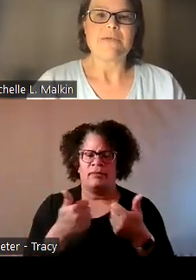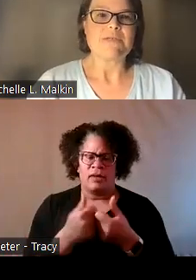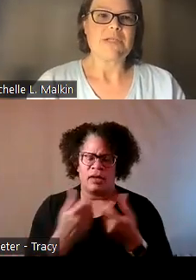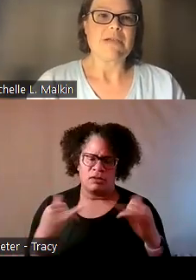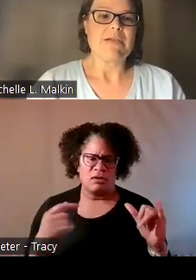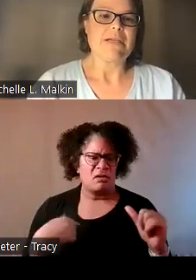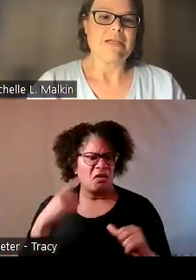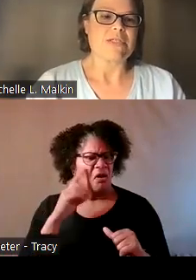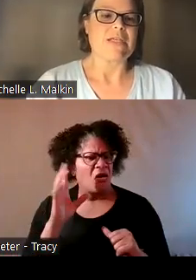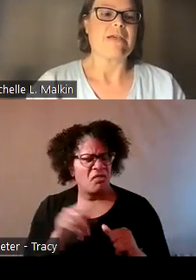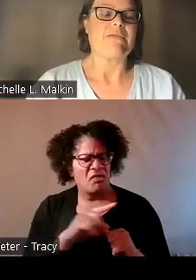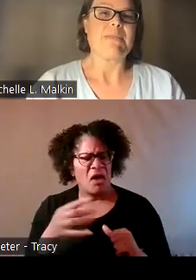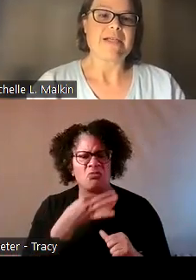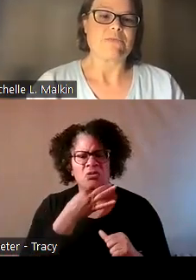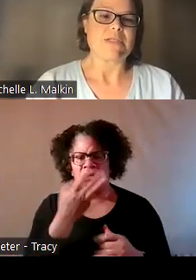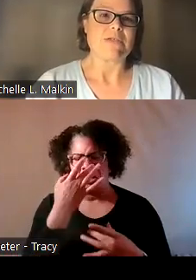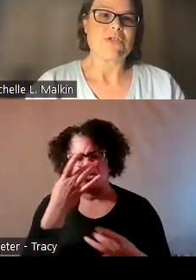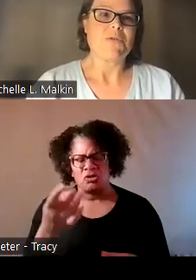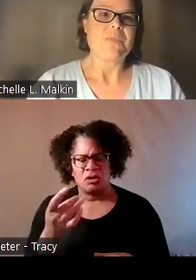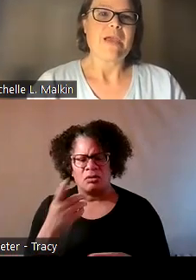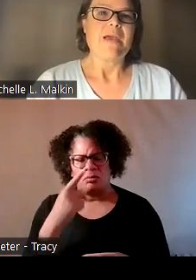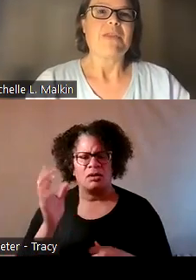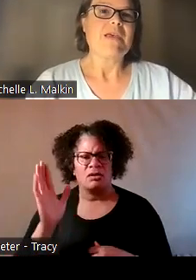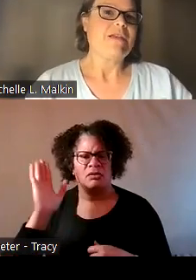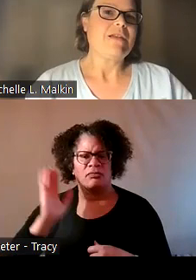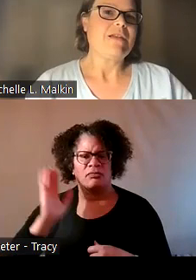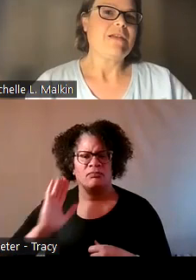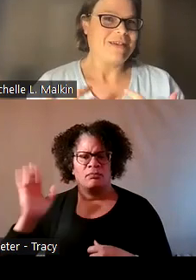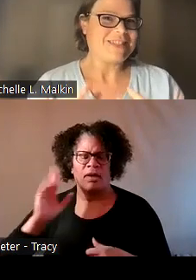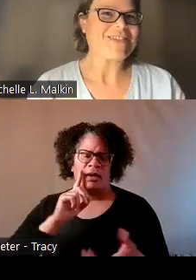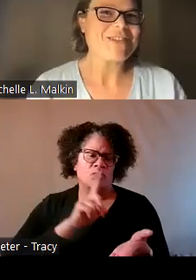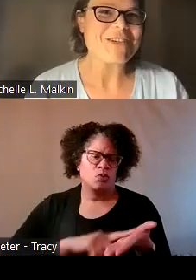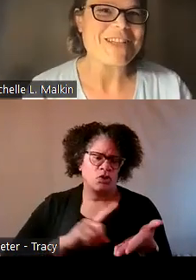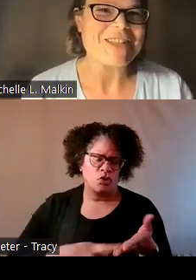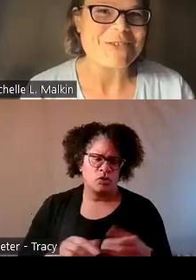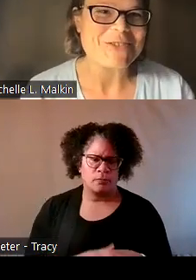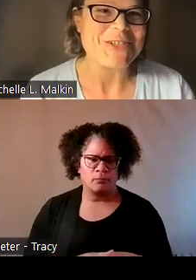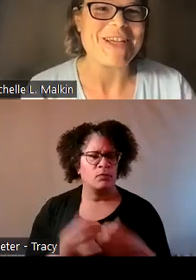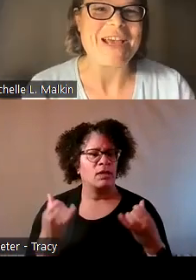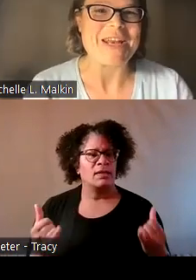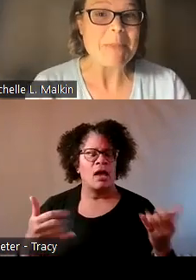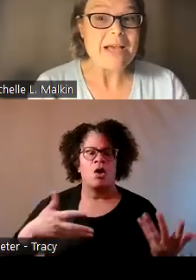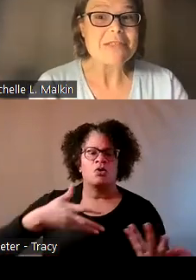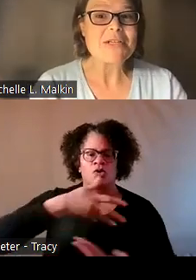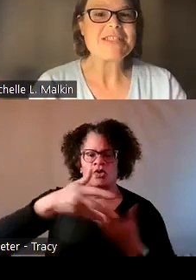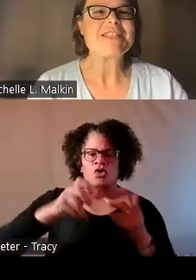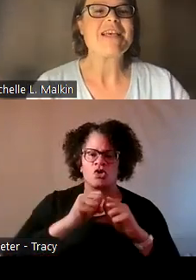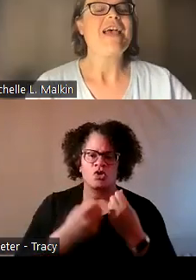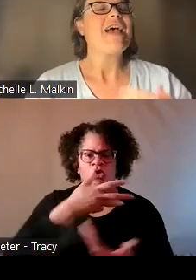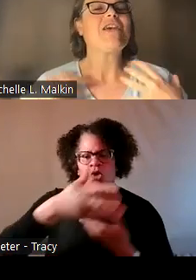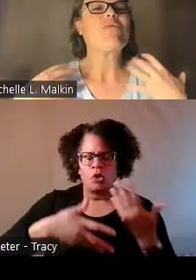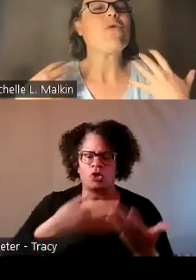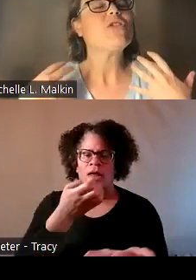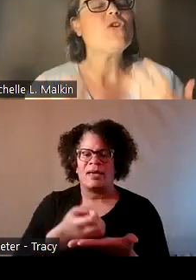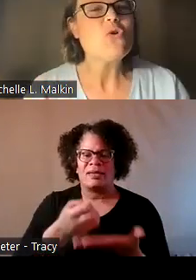thought that was really interesting given past research. But then start to look at the social and economic consequences,